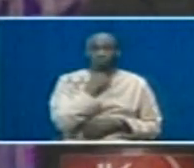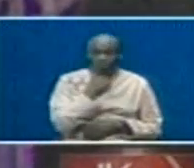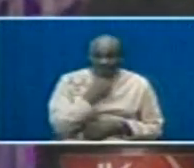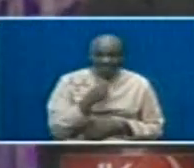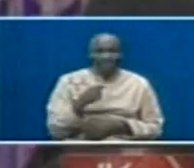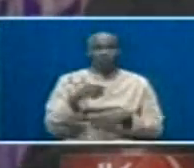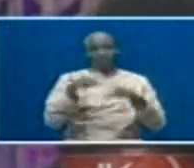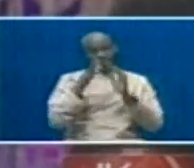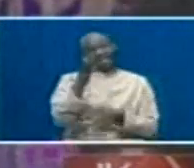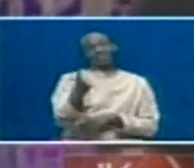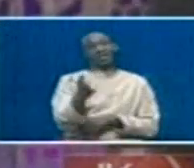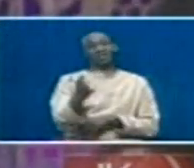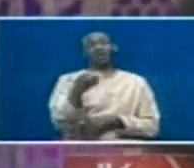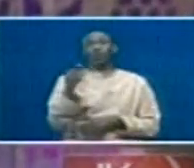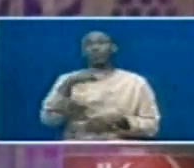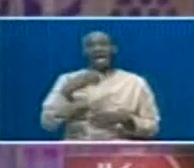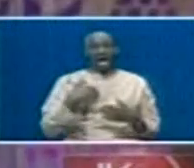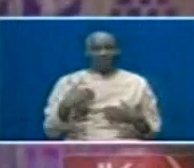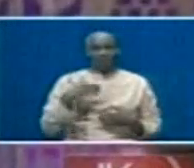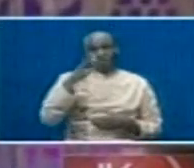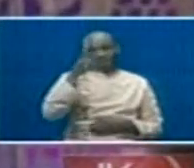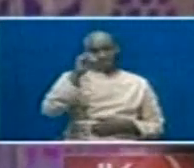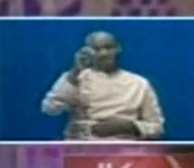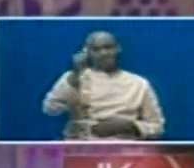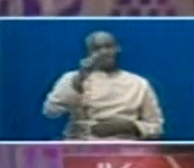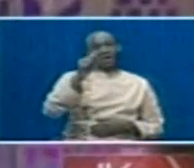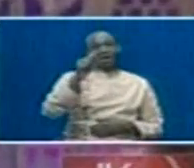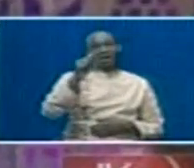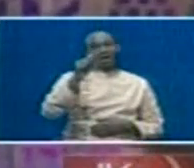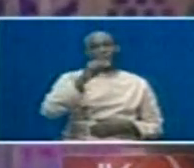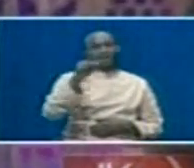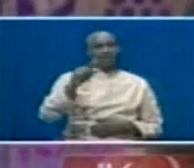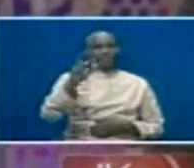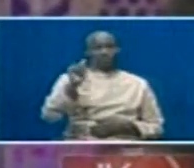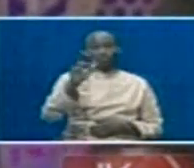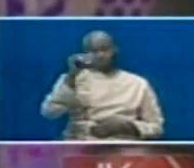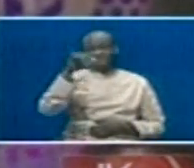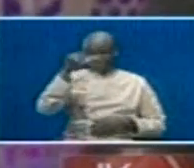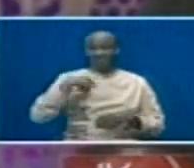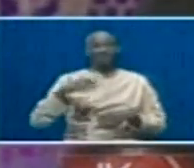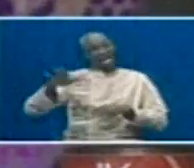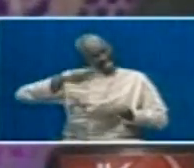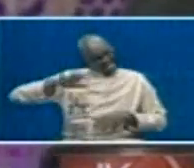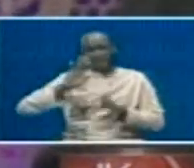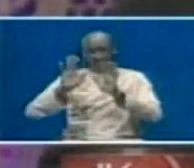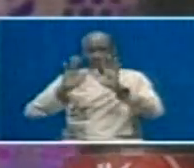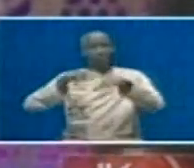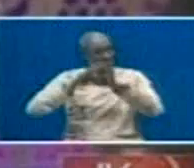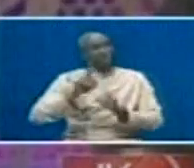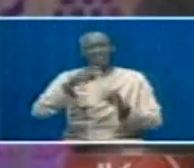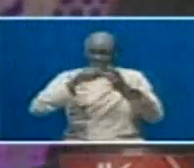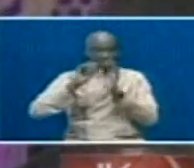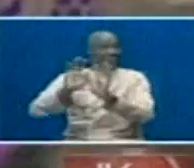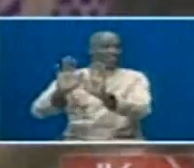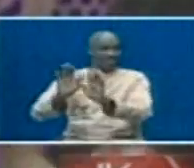be there. Now, we have, the Mazruis have their own burial place. Mm-hmm. Now, like I said